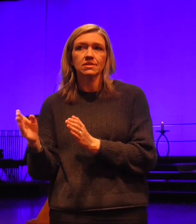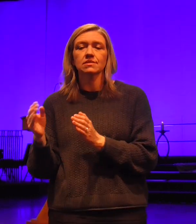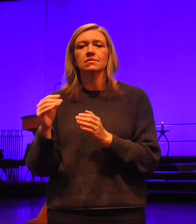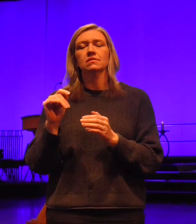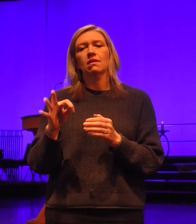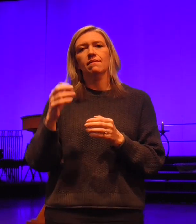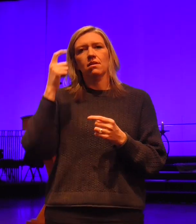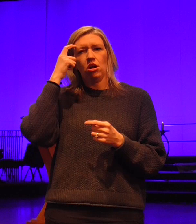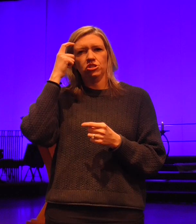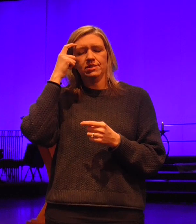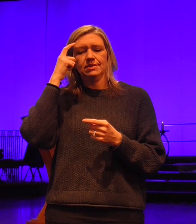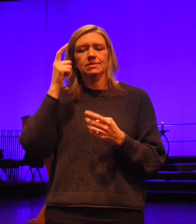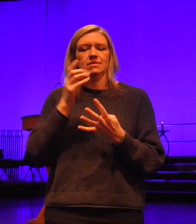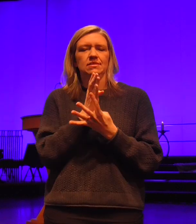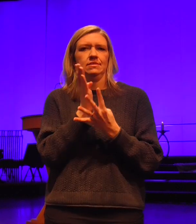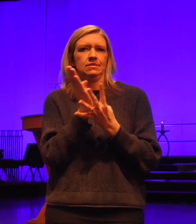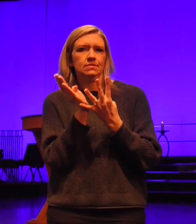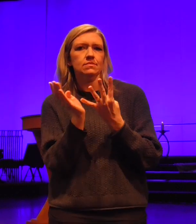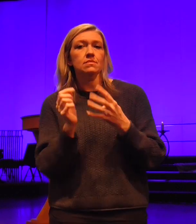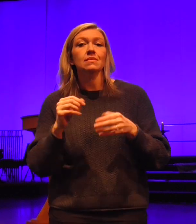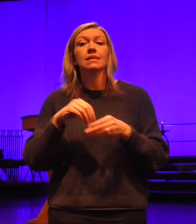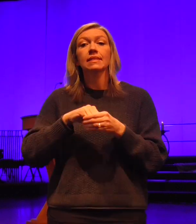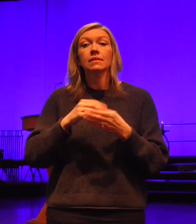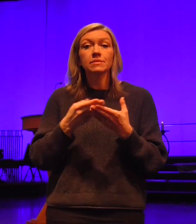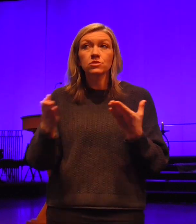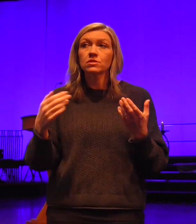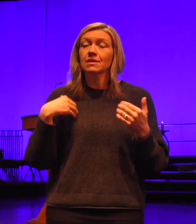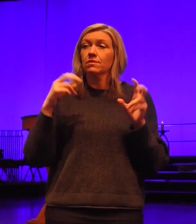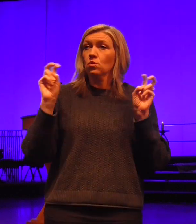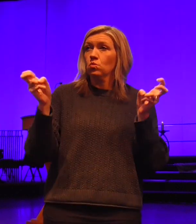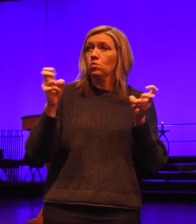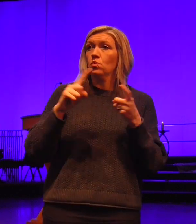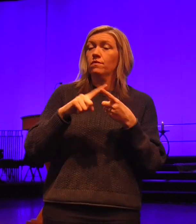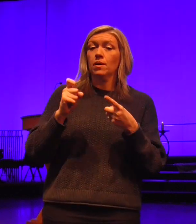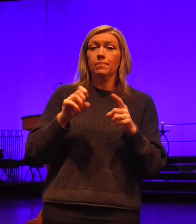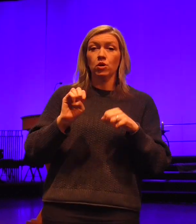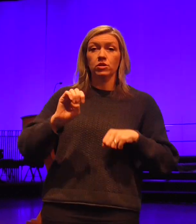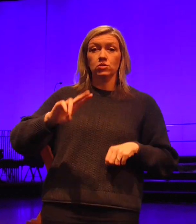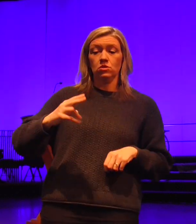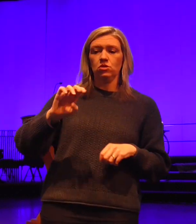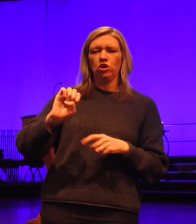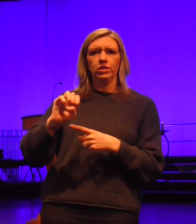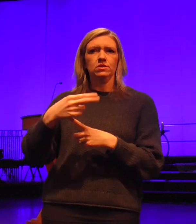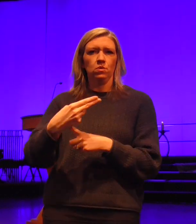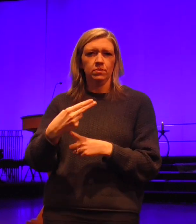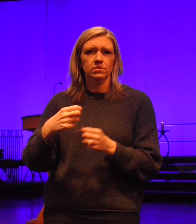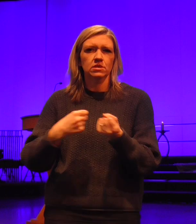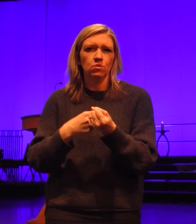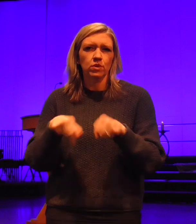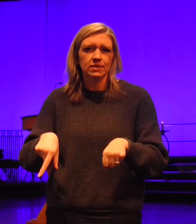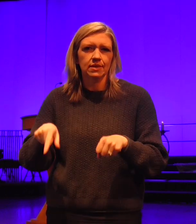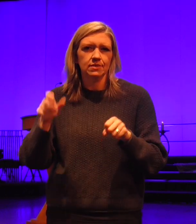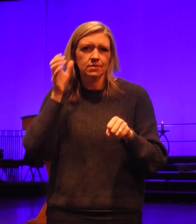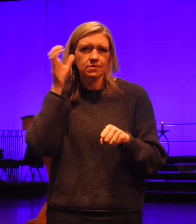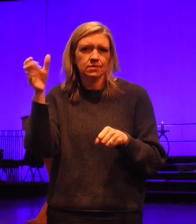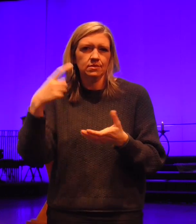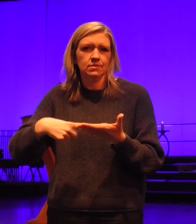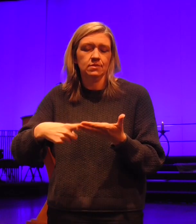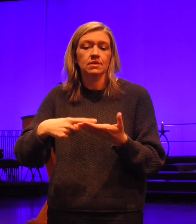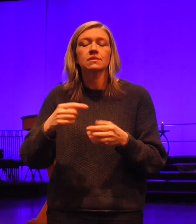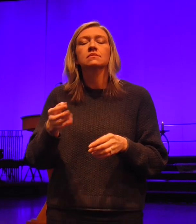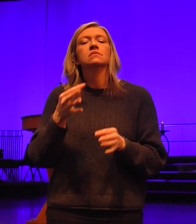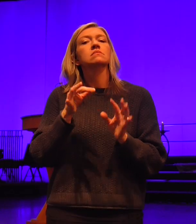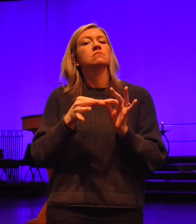the materials also there's a quote from Ernest Holmes that supports our talk this week. He says the spiritual life